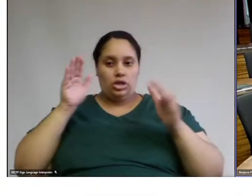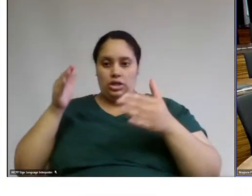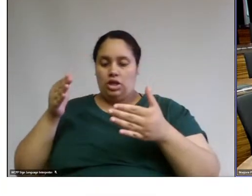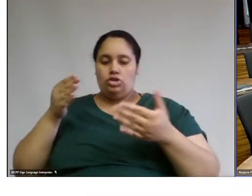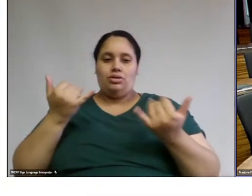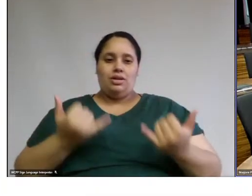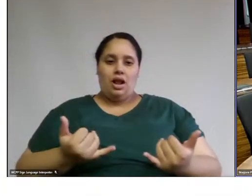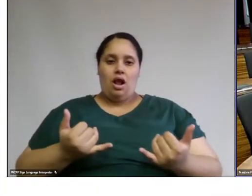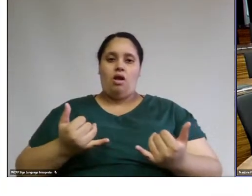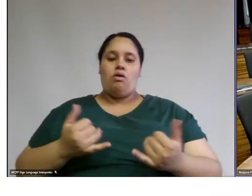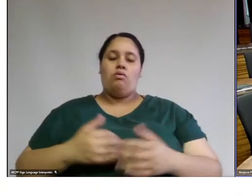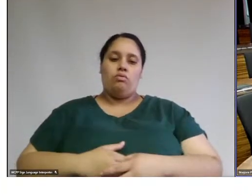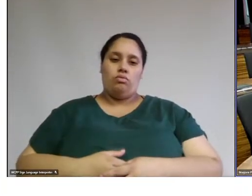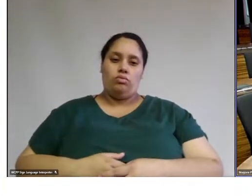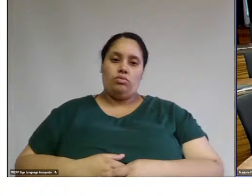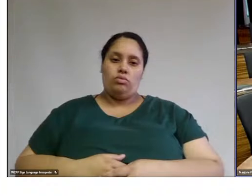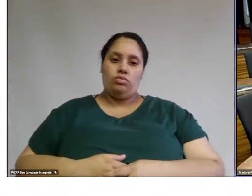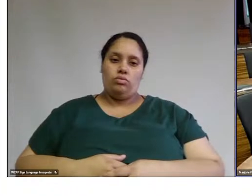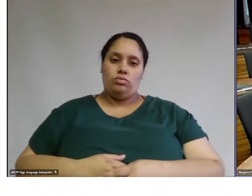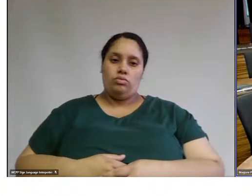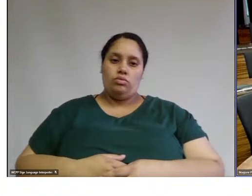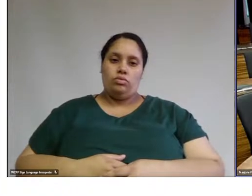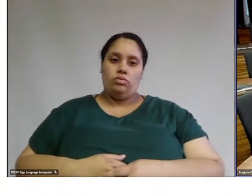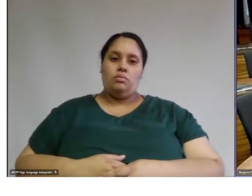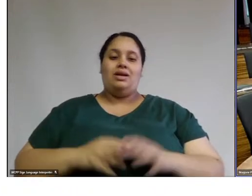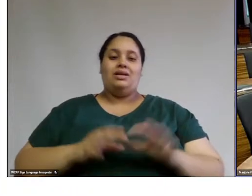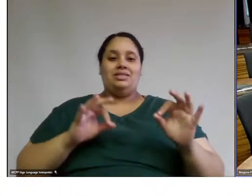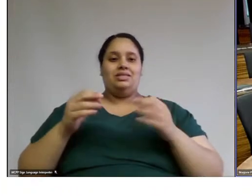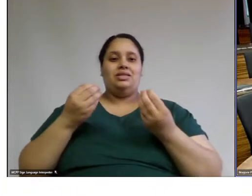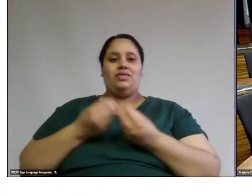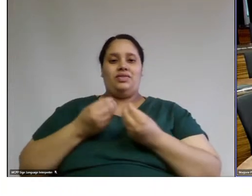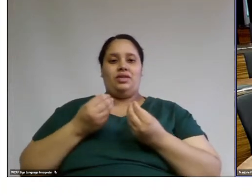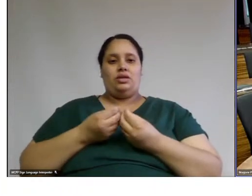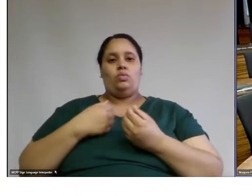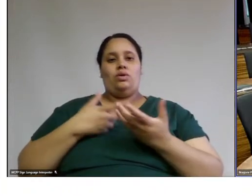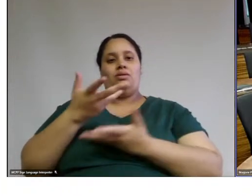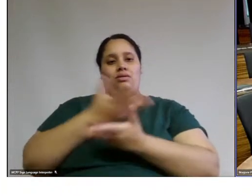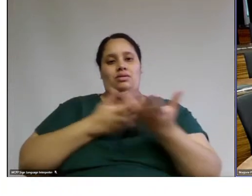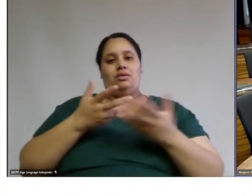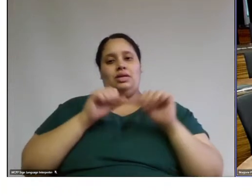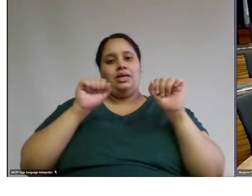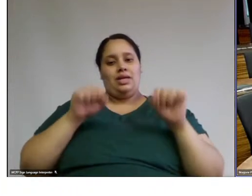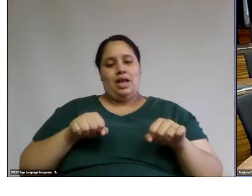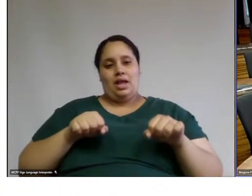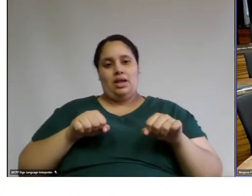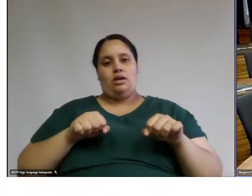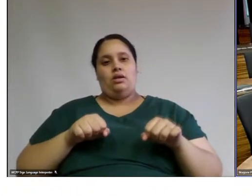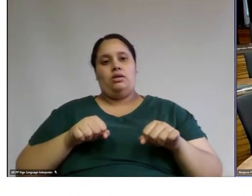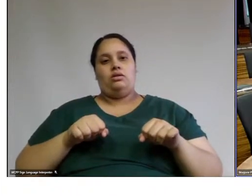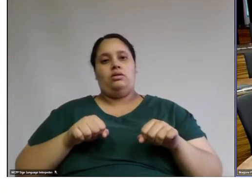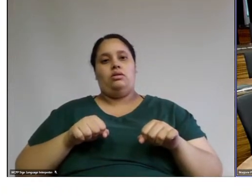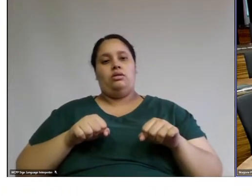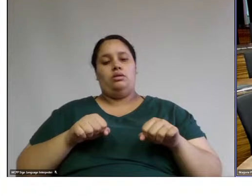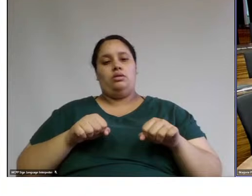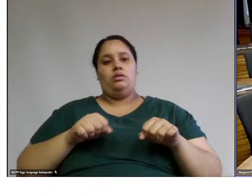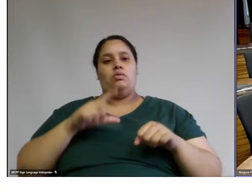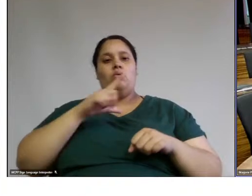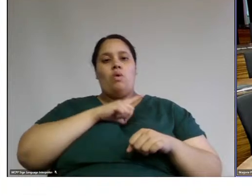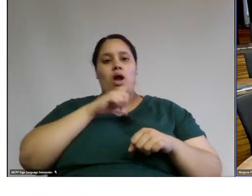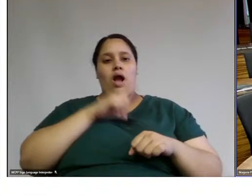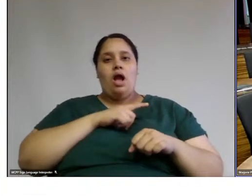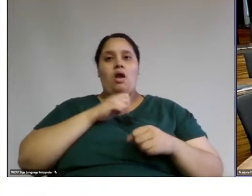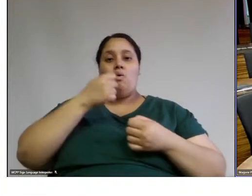time. But I think my HG can talk to those particular things as well as far as effort is concerned, because all these